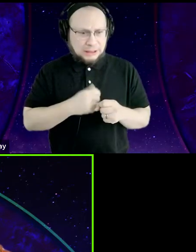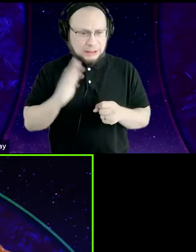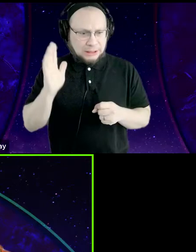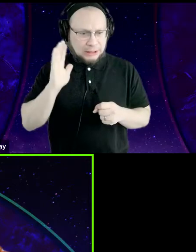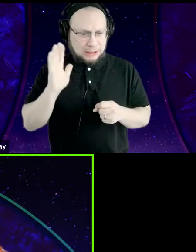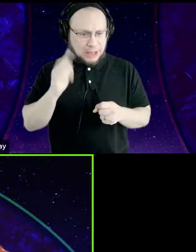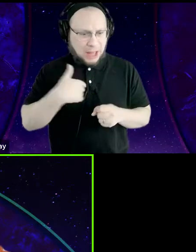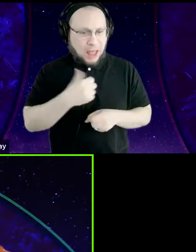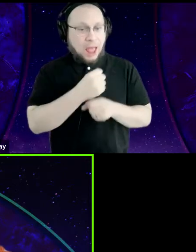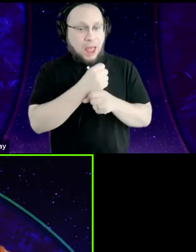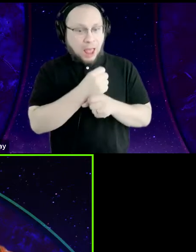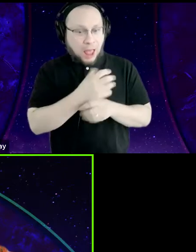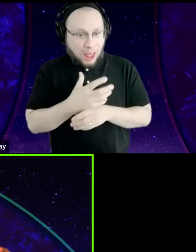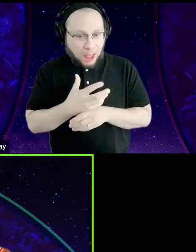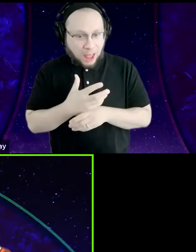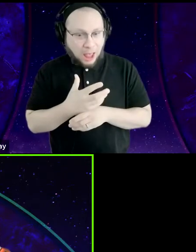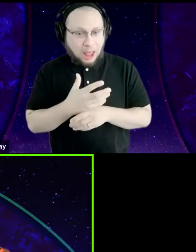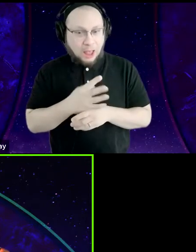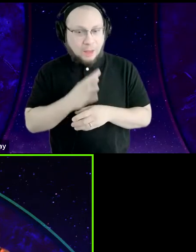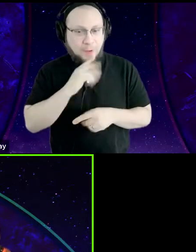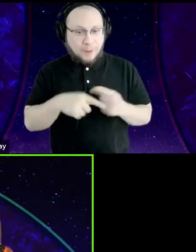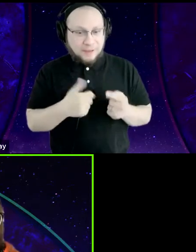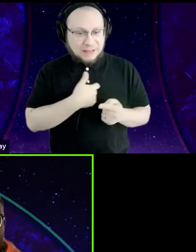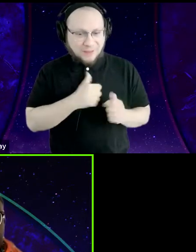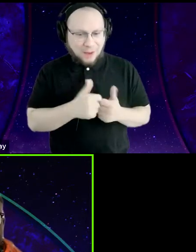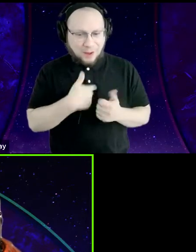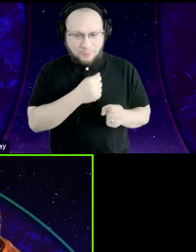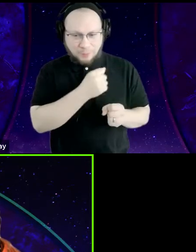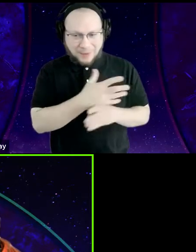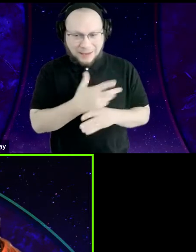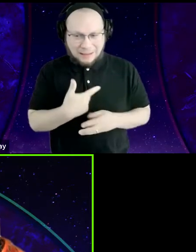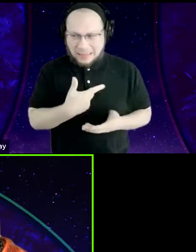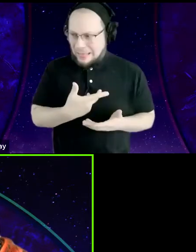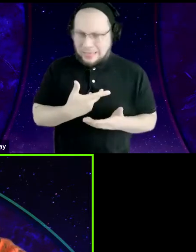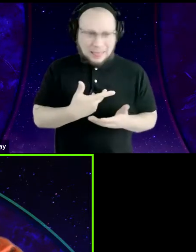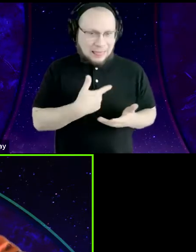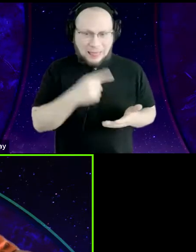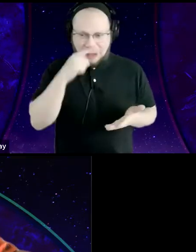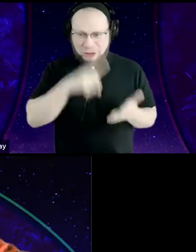preparing for this interview and I was like, how do I prepare to speak about myself? You look at dates, Jéhan.